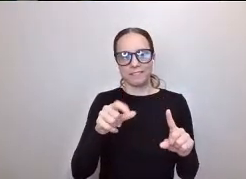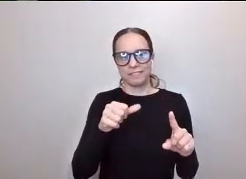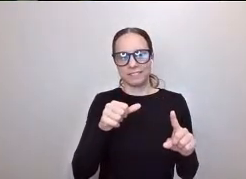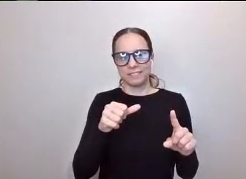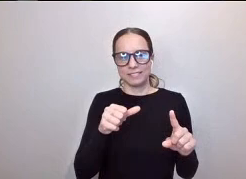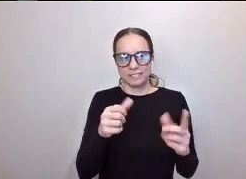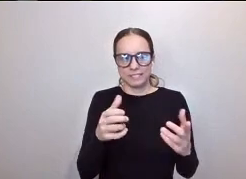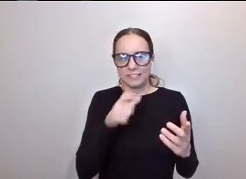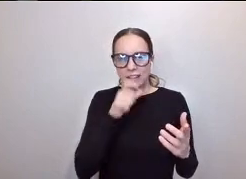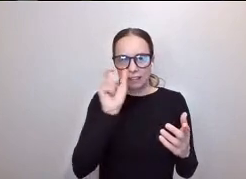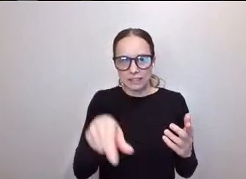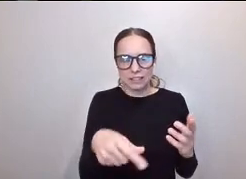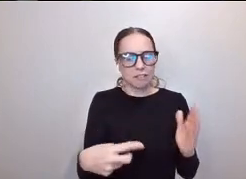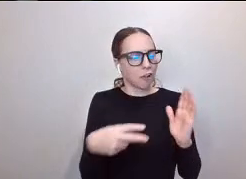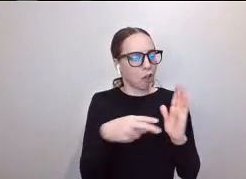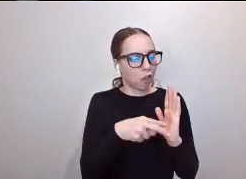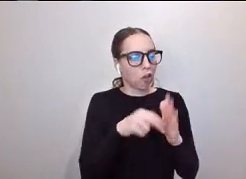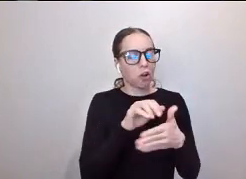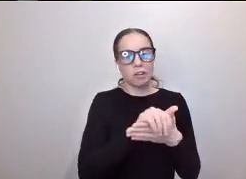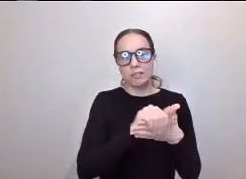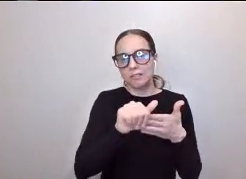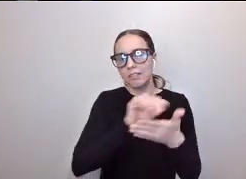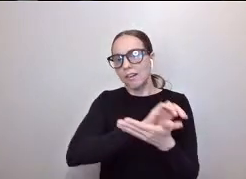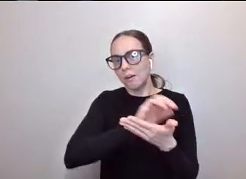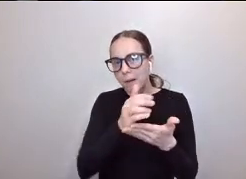the realistic timeframes.